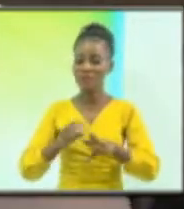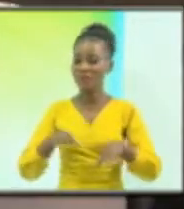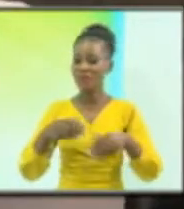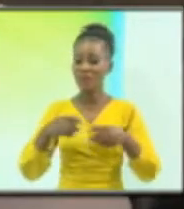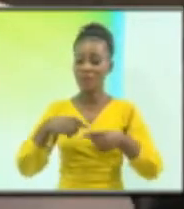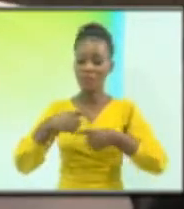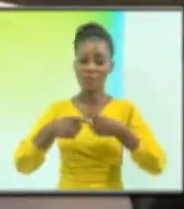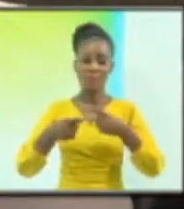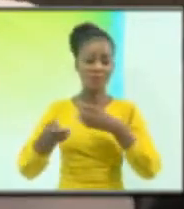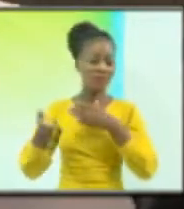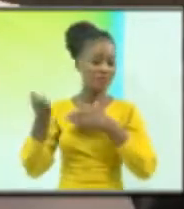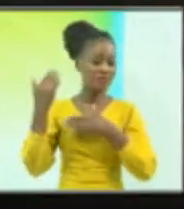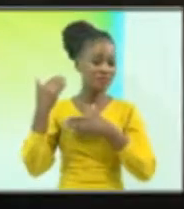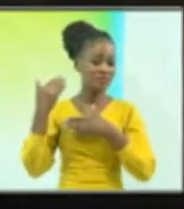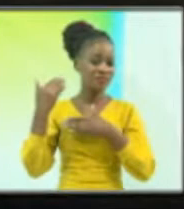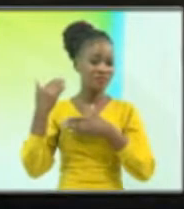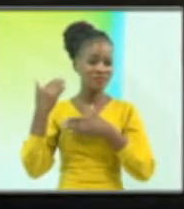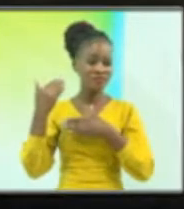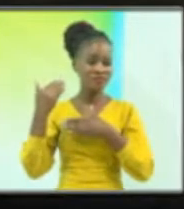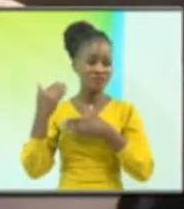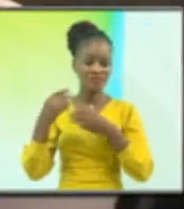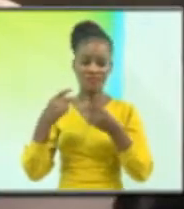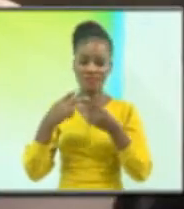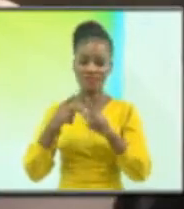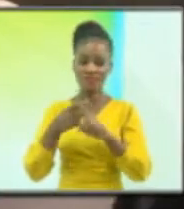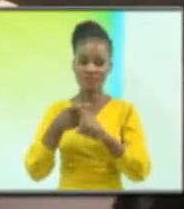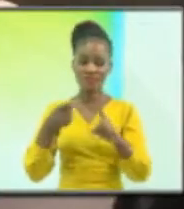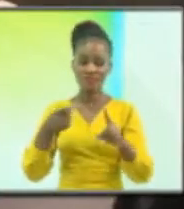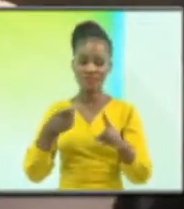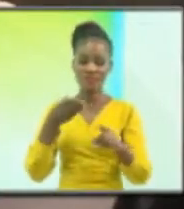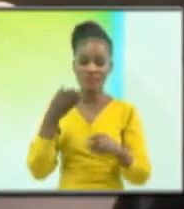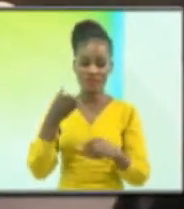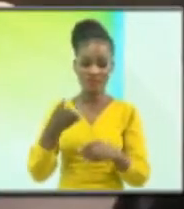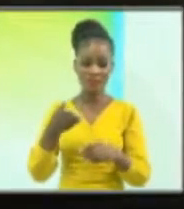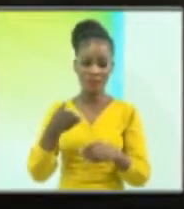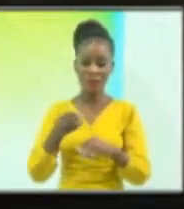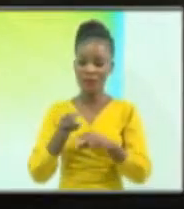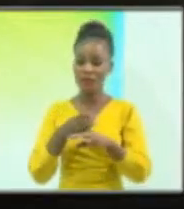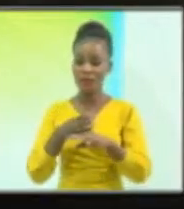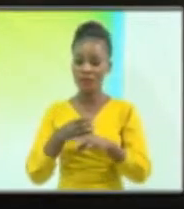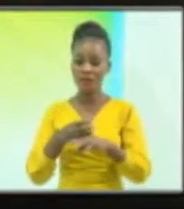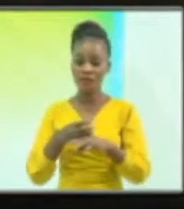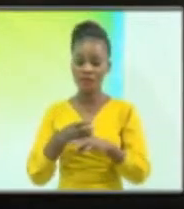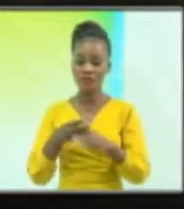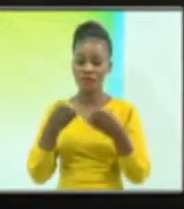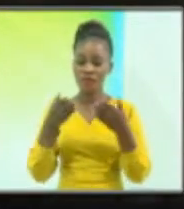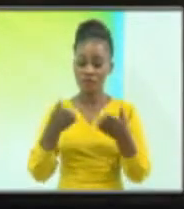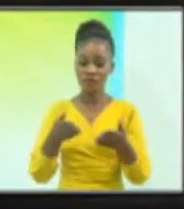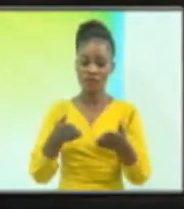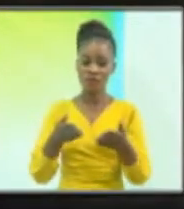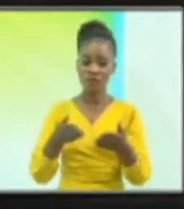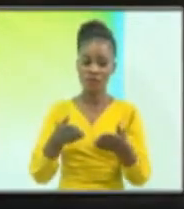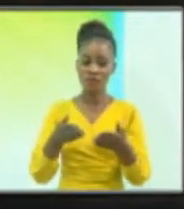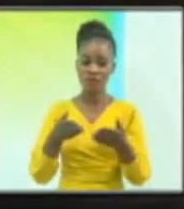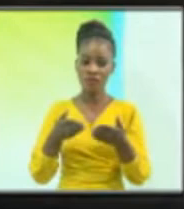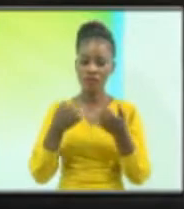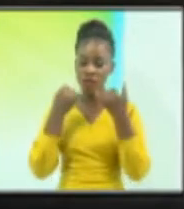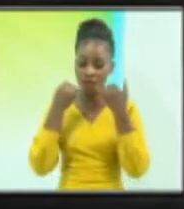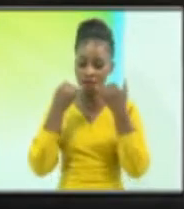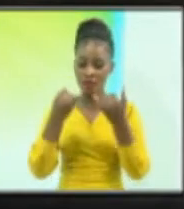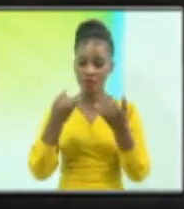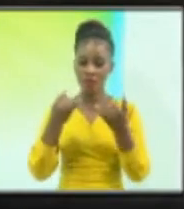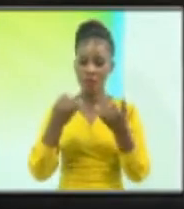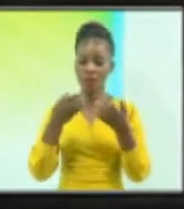of the other ones. Yes, okay. Let's begin from, what's your mandate as Ministry of Internal Affairs? Internal Affairs, you know, is the government.